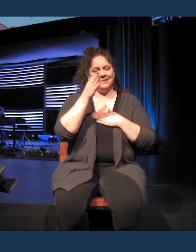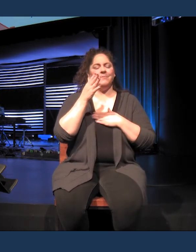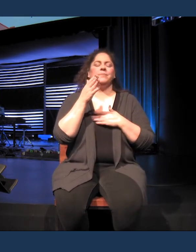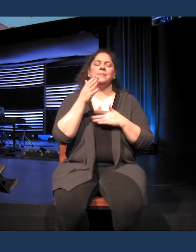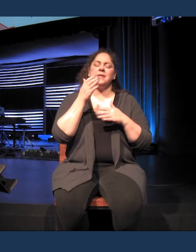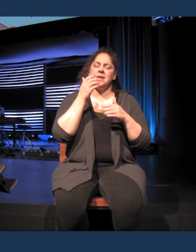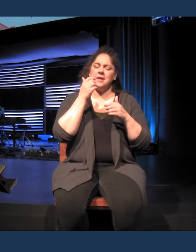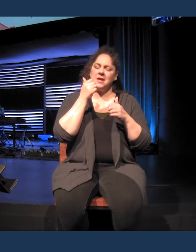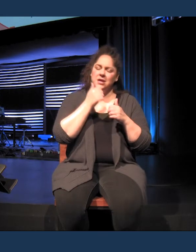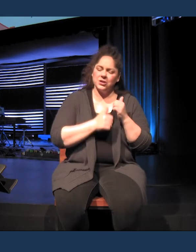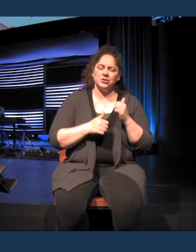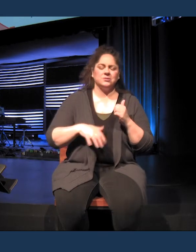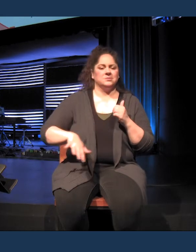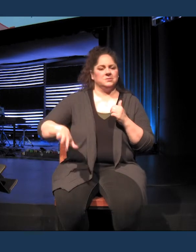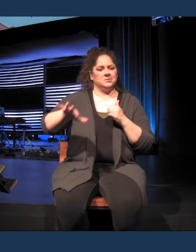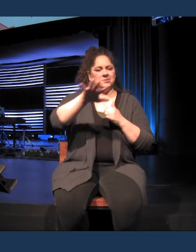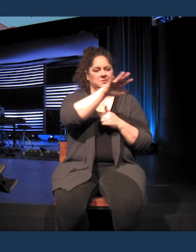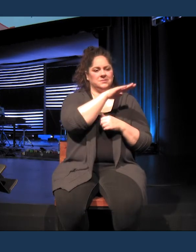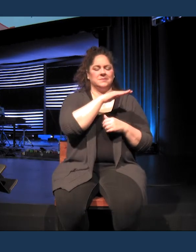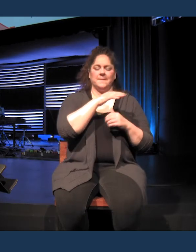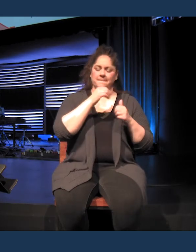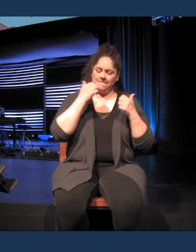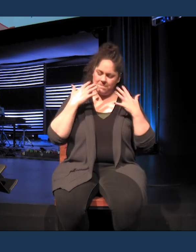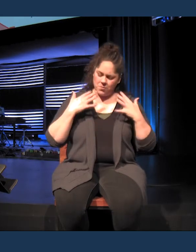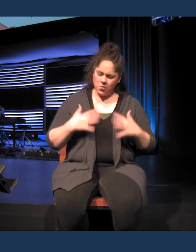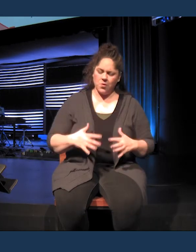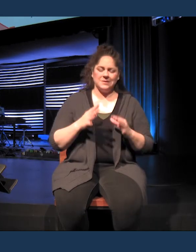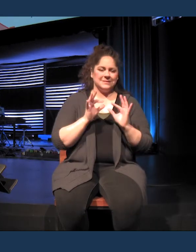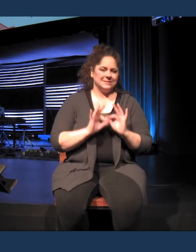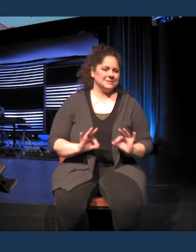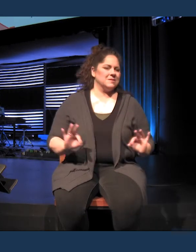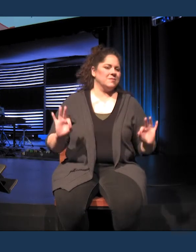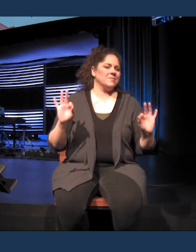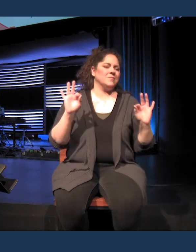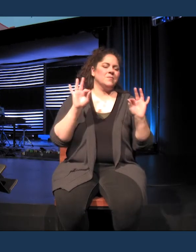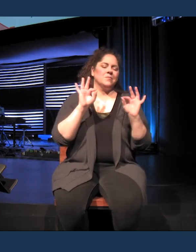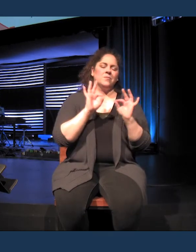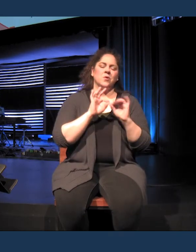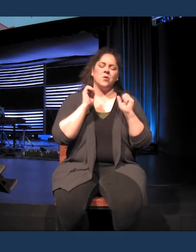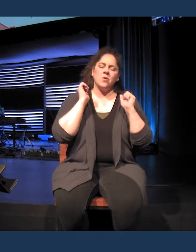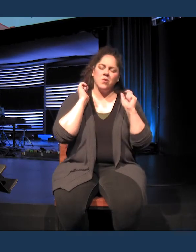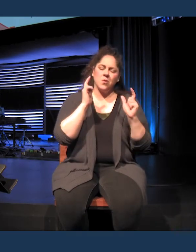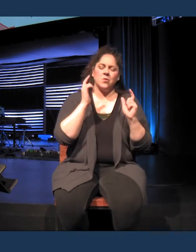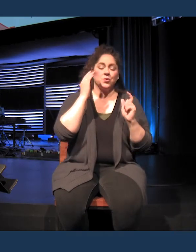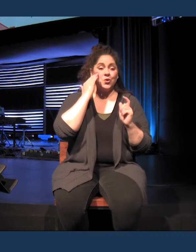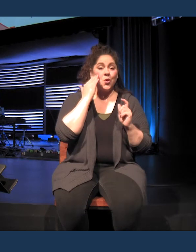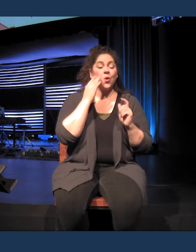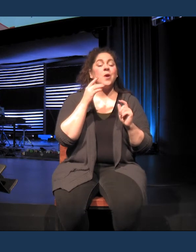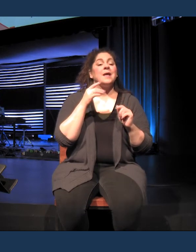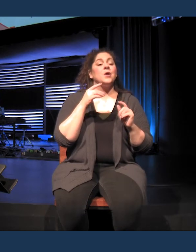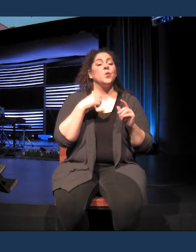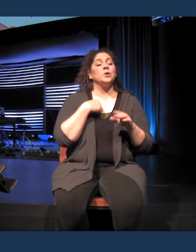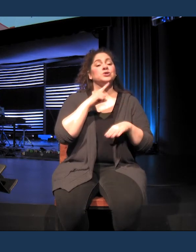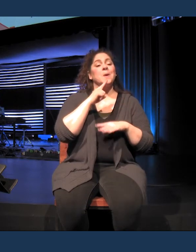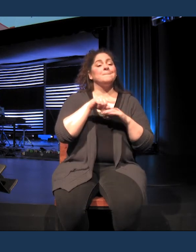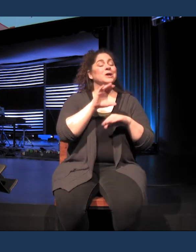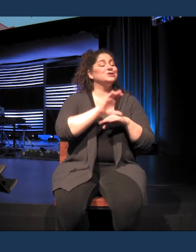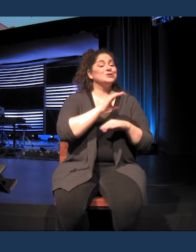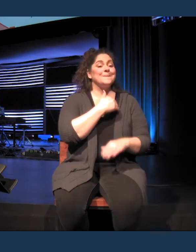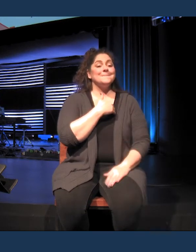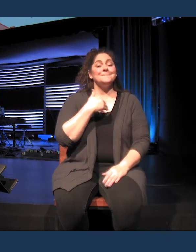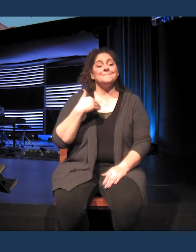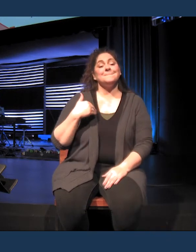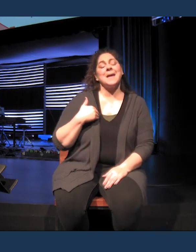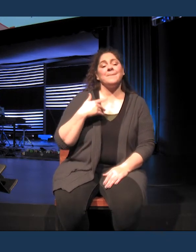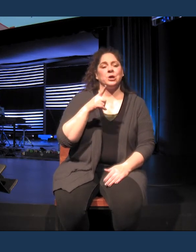every member is important. Every member is needed and known. When we talk about church membership, that's not a, hey,